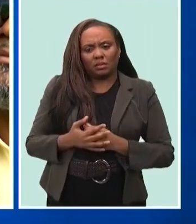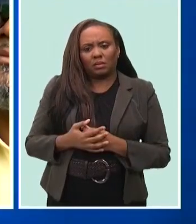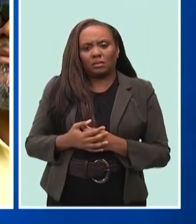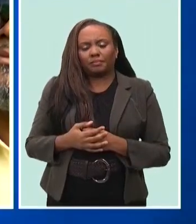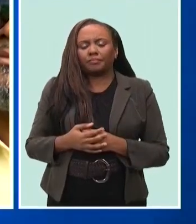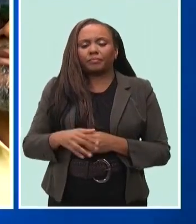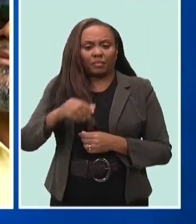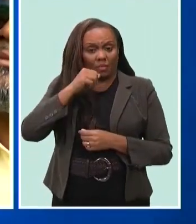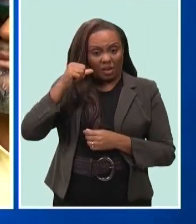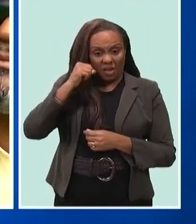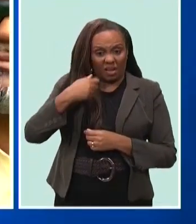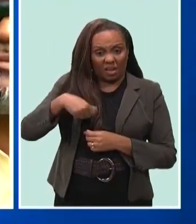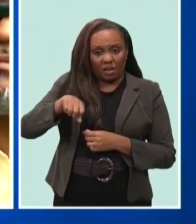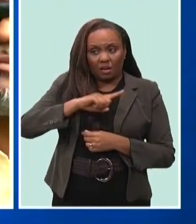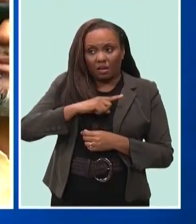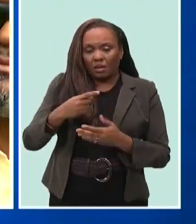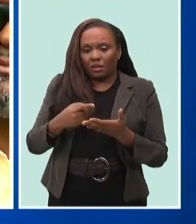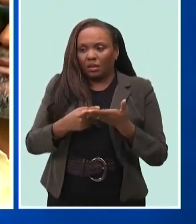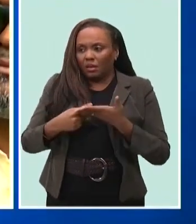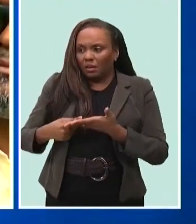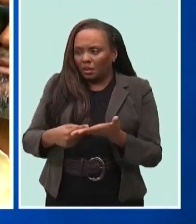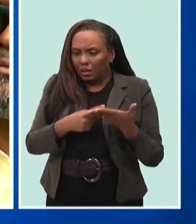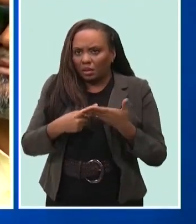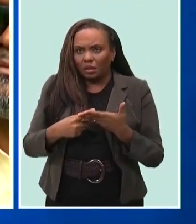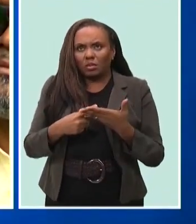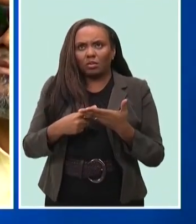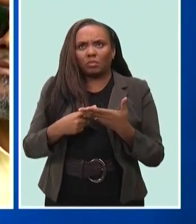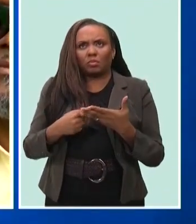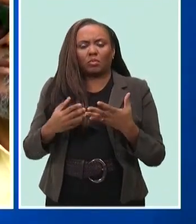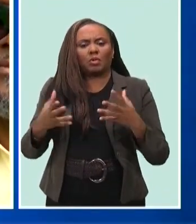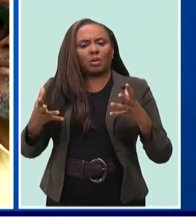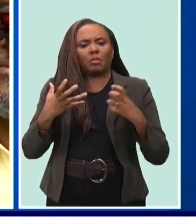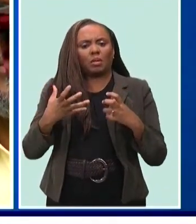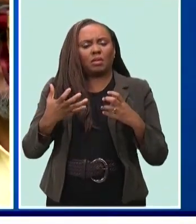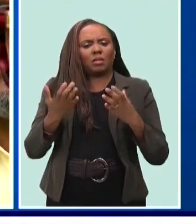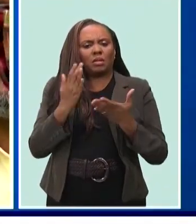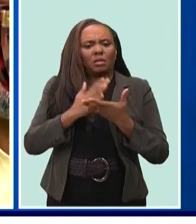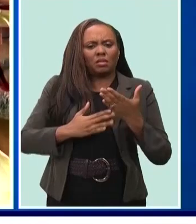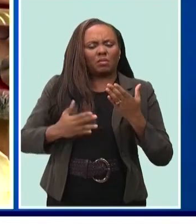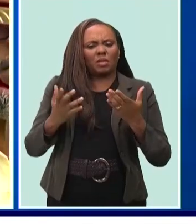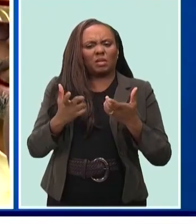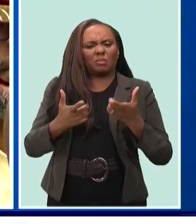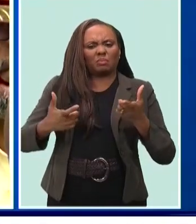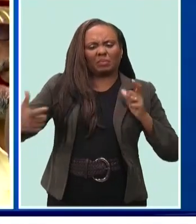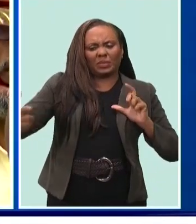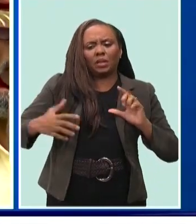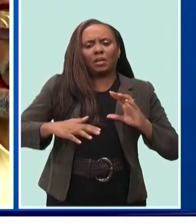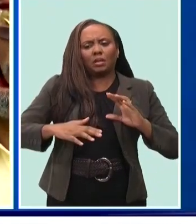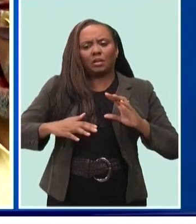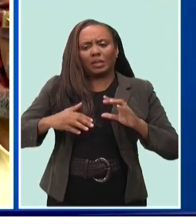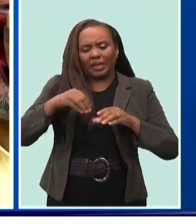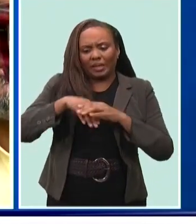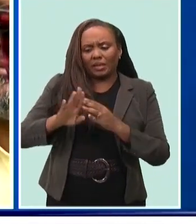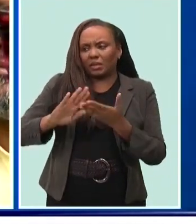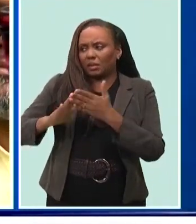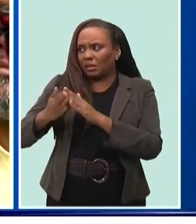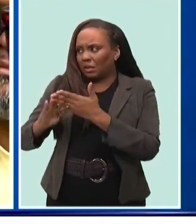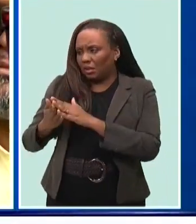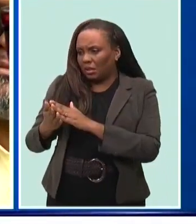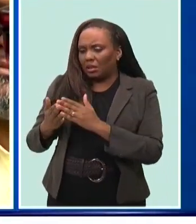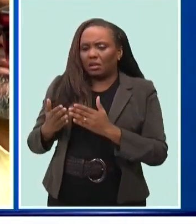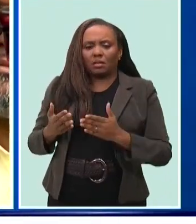discussed yesterday is the possibility of having these containers put out into communities, really develop a type of community or urban